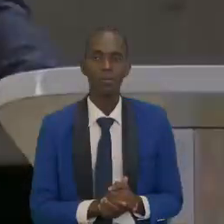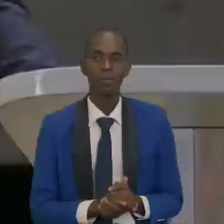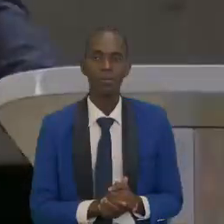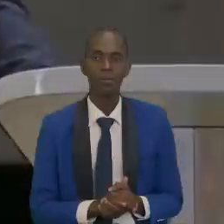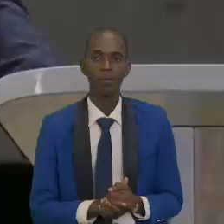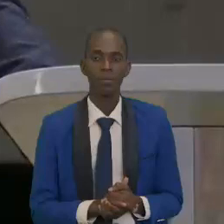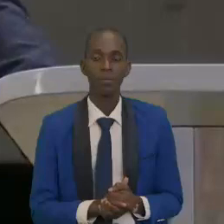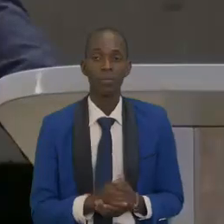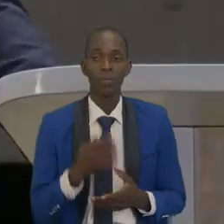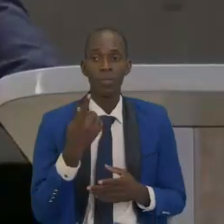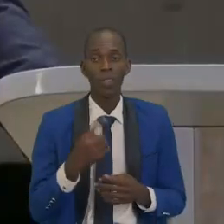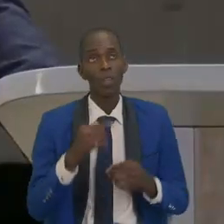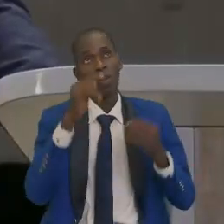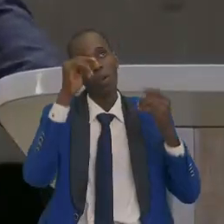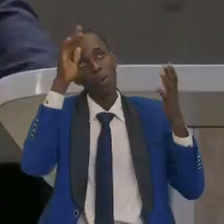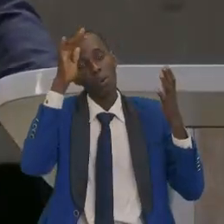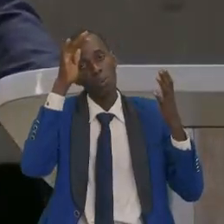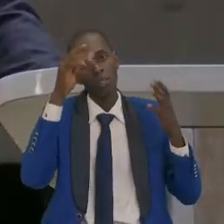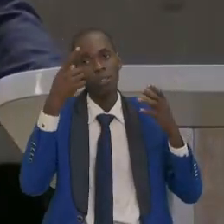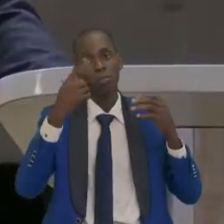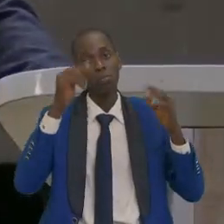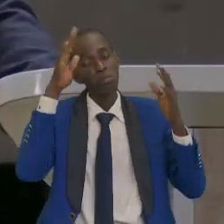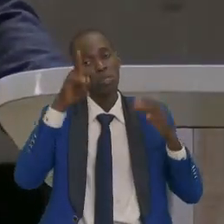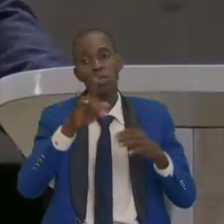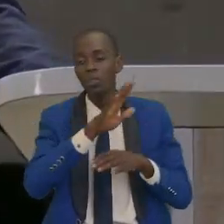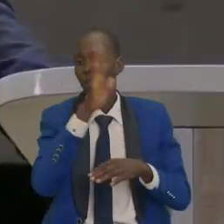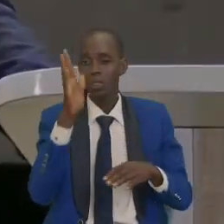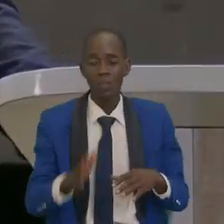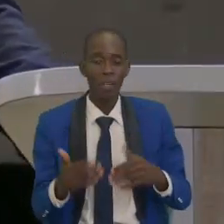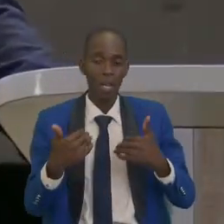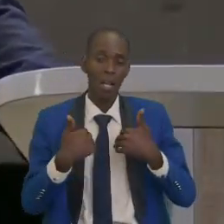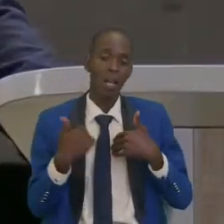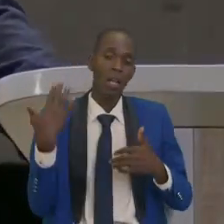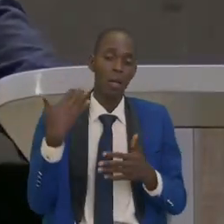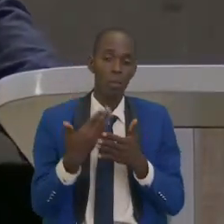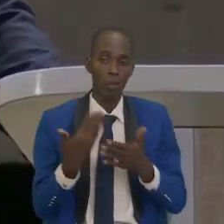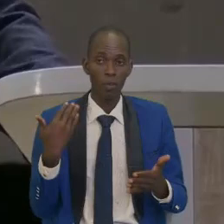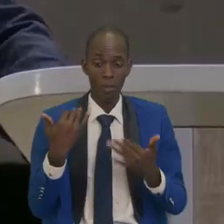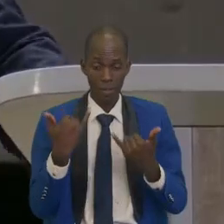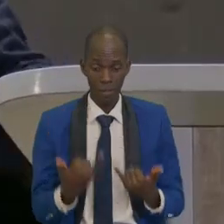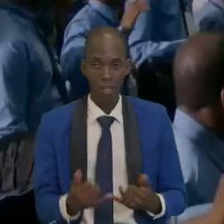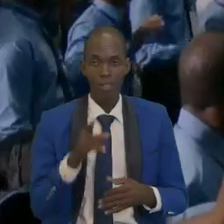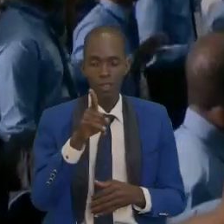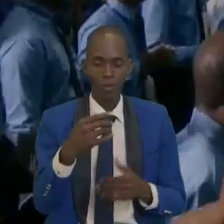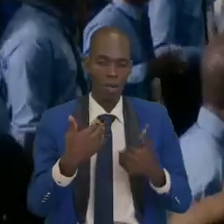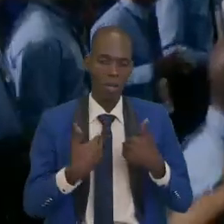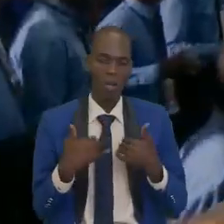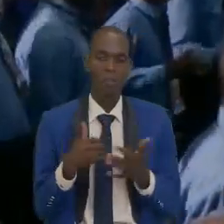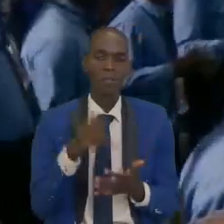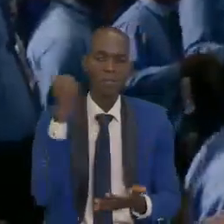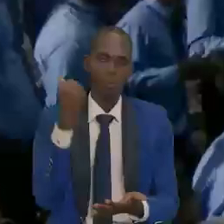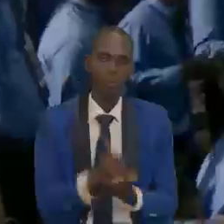the hope the expectation you never had before now your heart